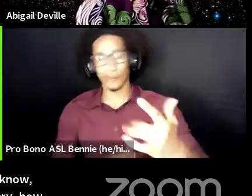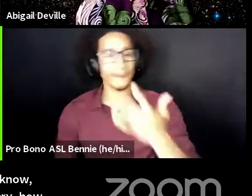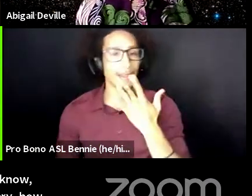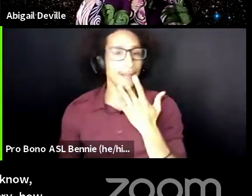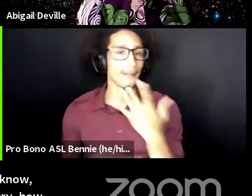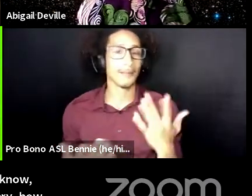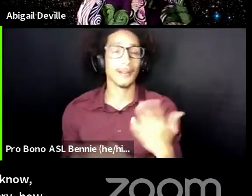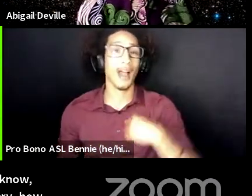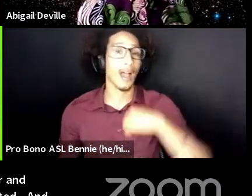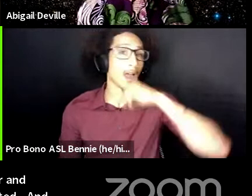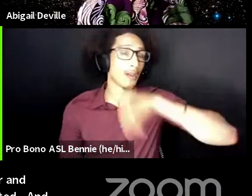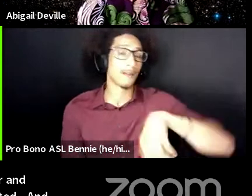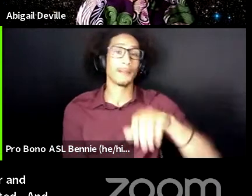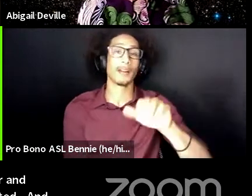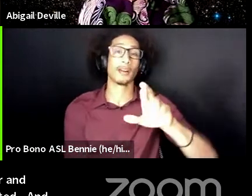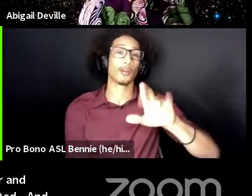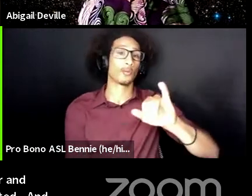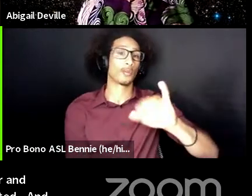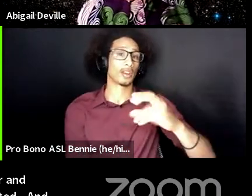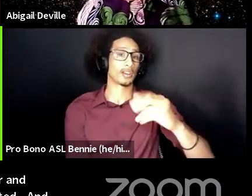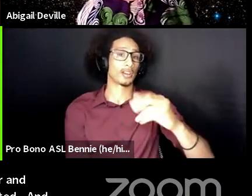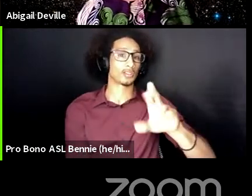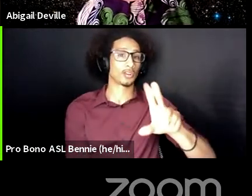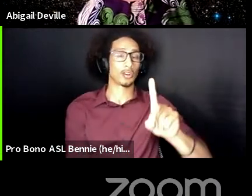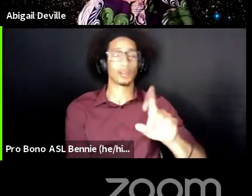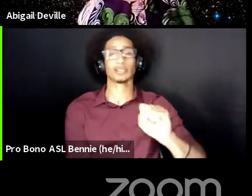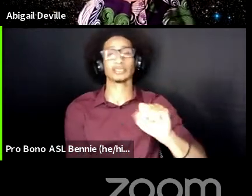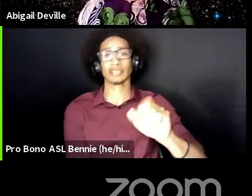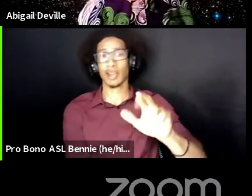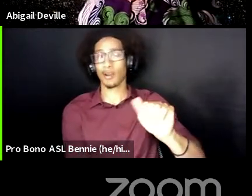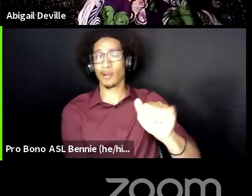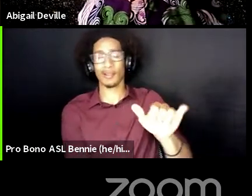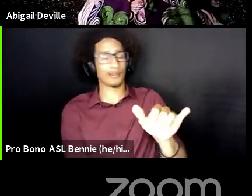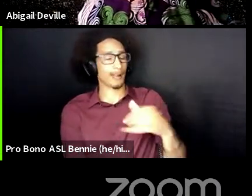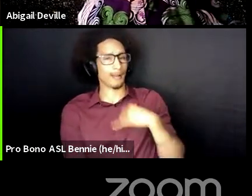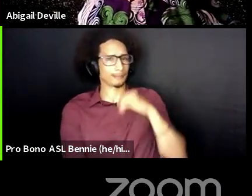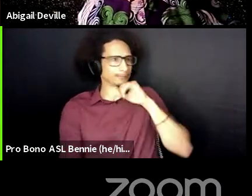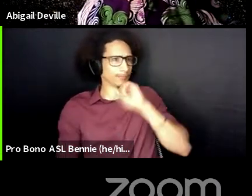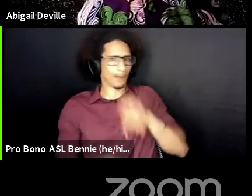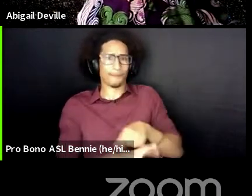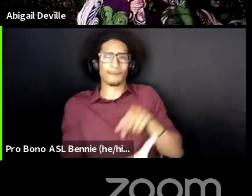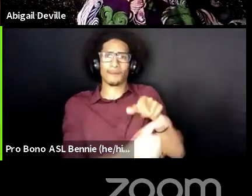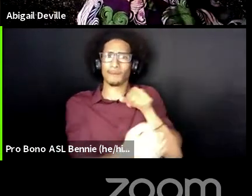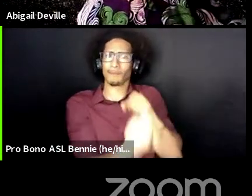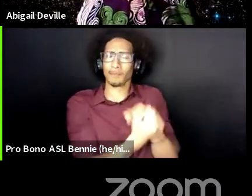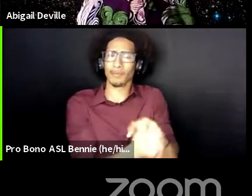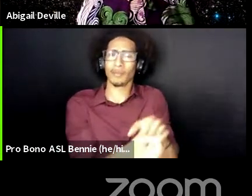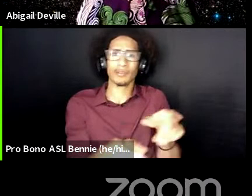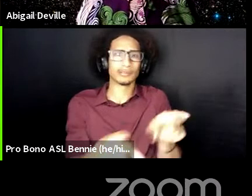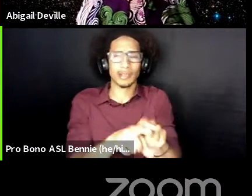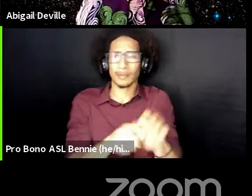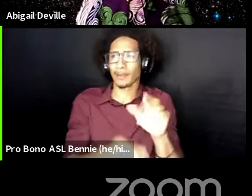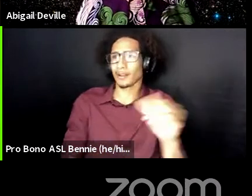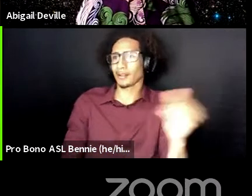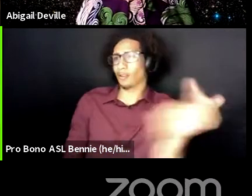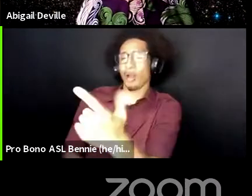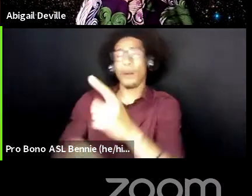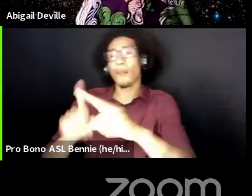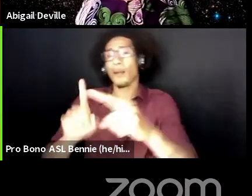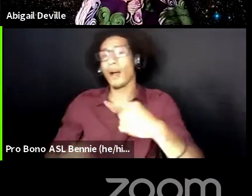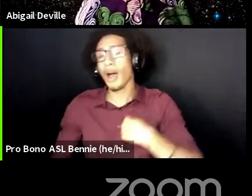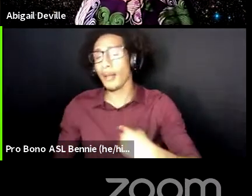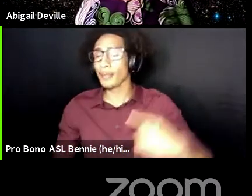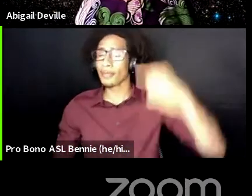I love a Richard Serra like the next one, but I think a lot about who has been given the